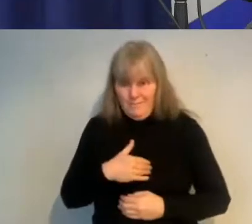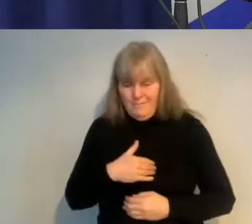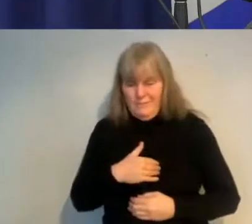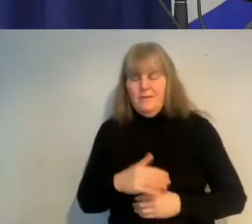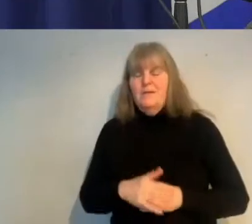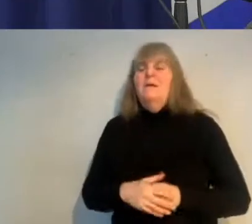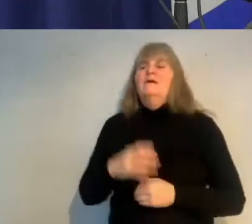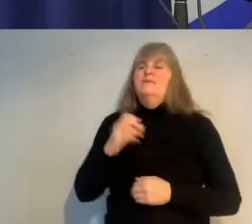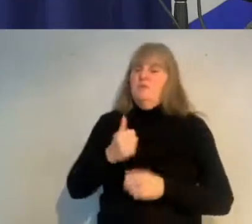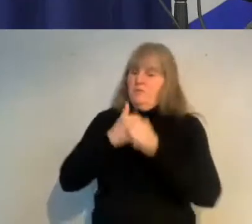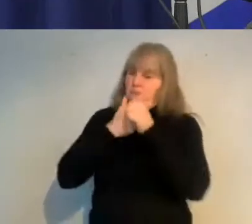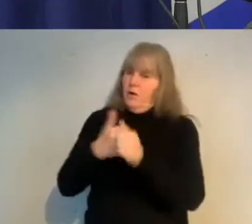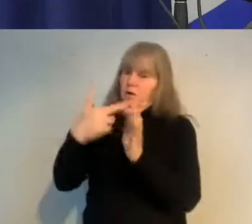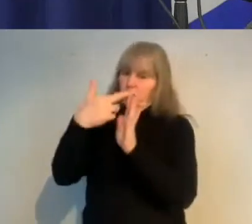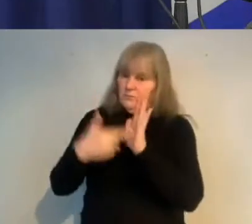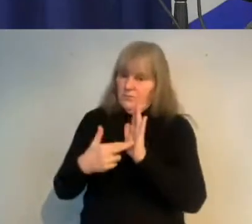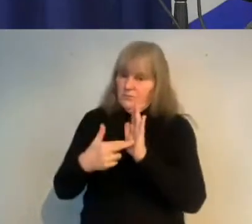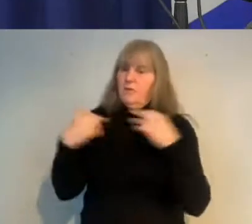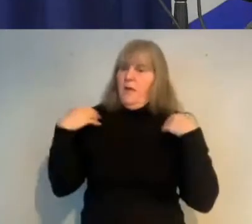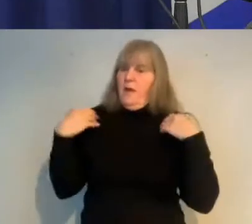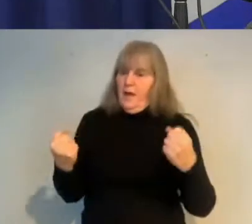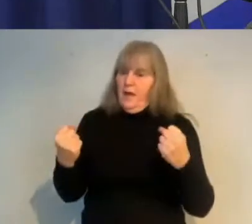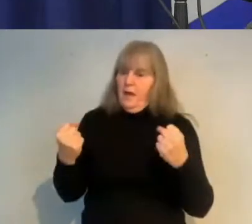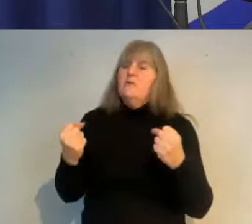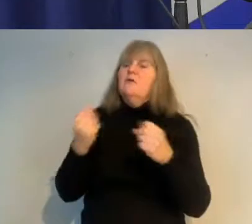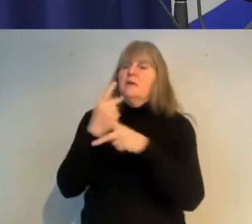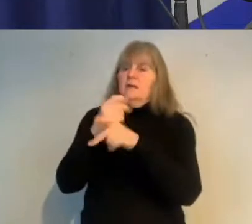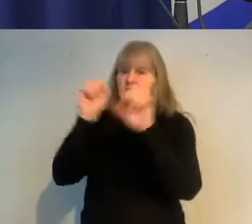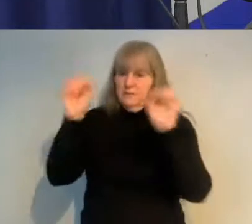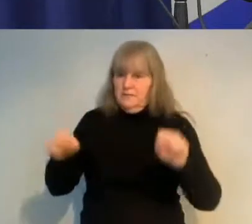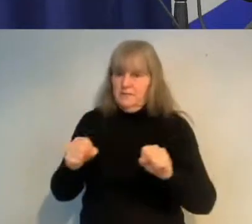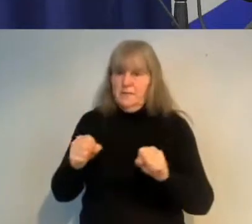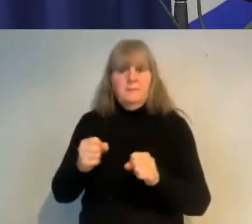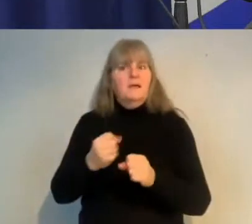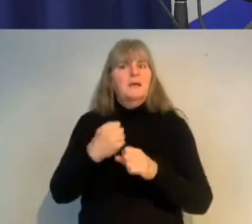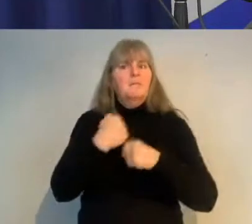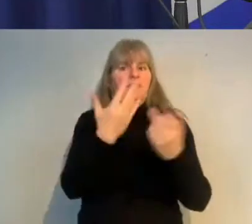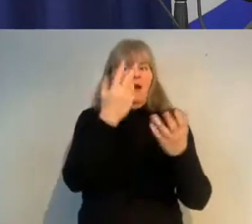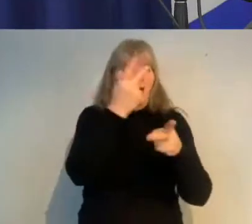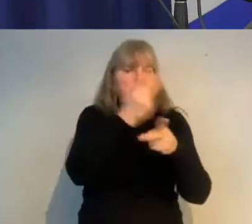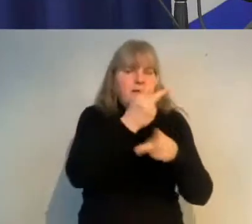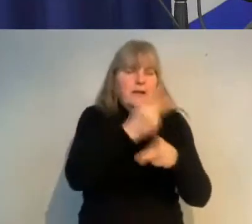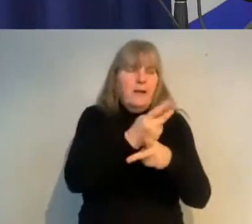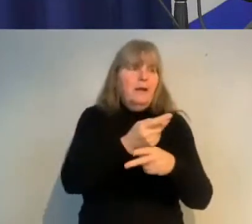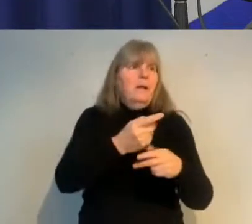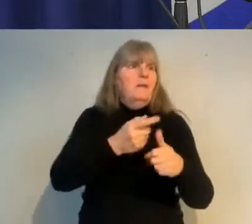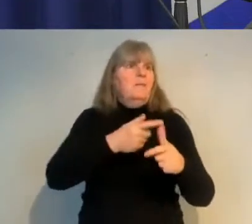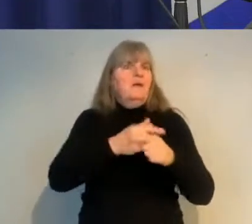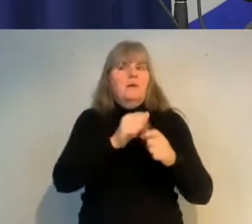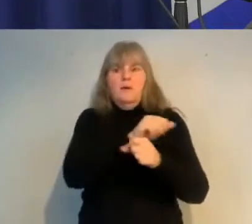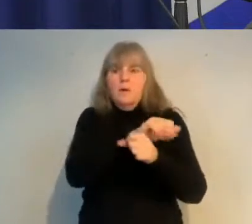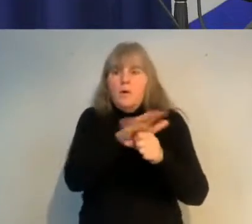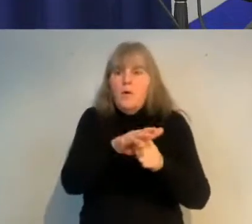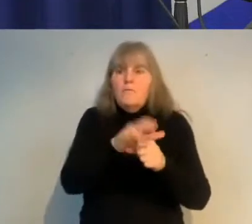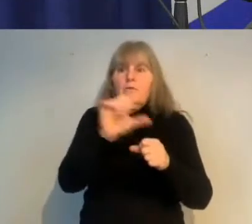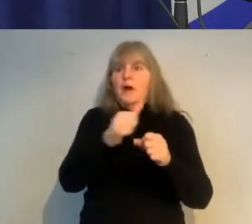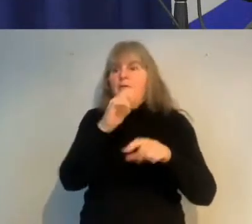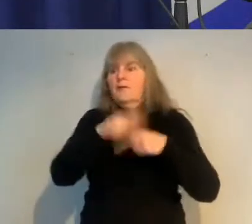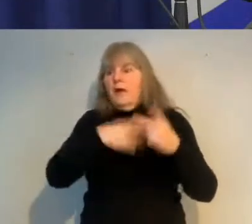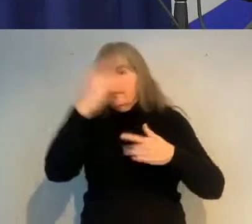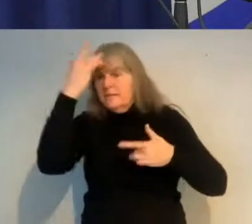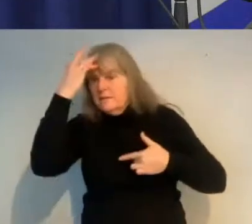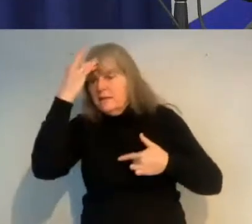hospital is able to treat all of the patients who need care, whether that's for COVID-19, for another illness, an injury, or something